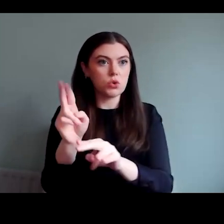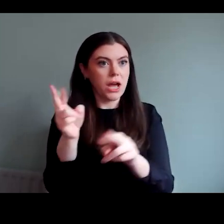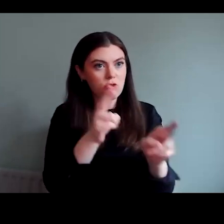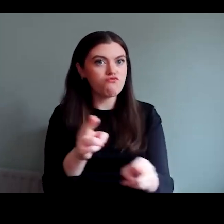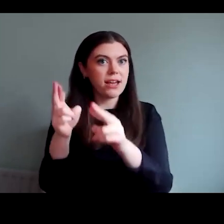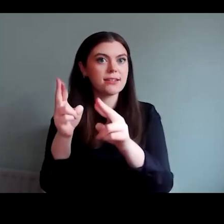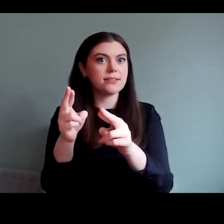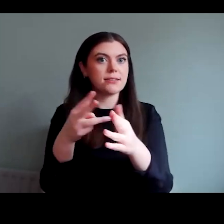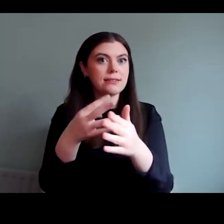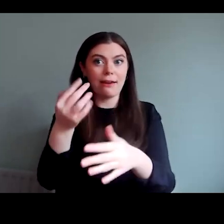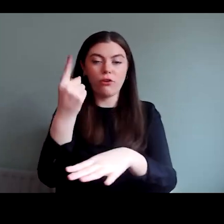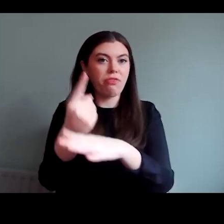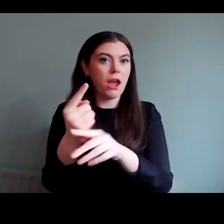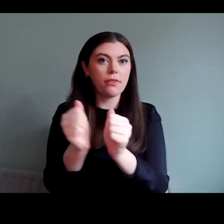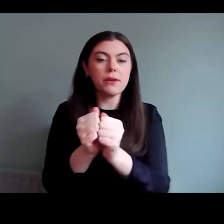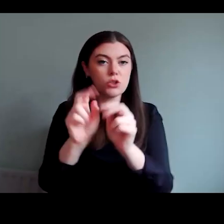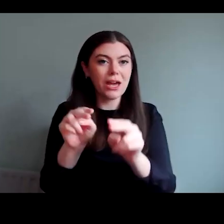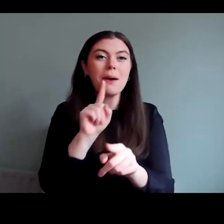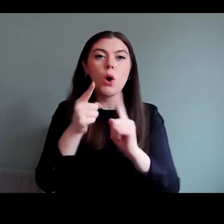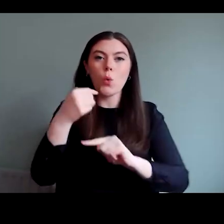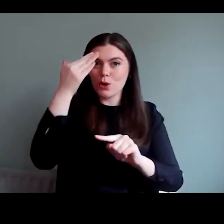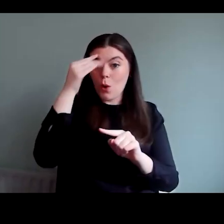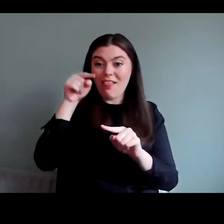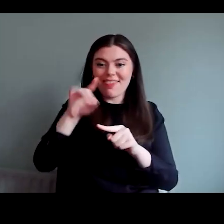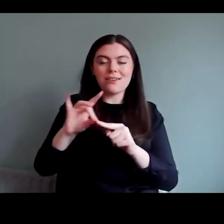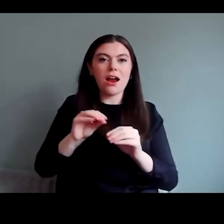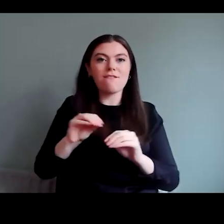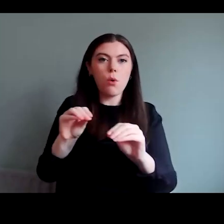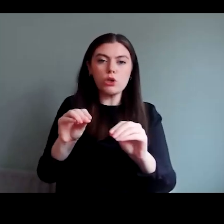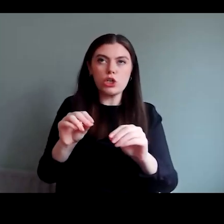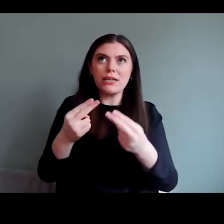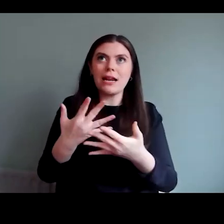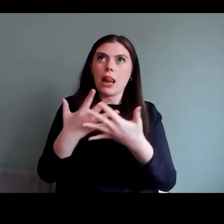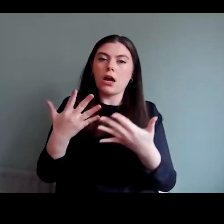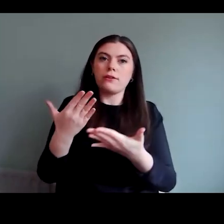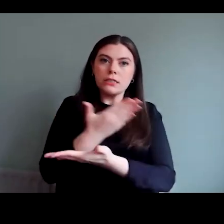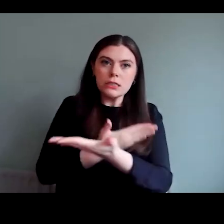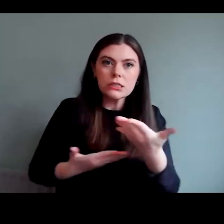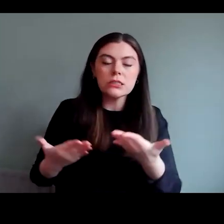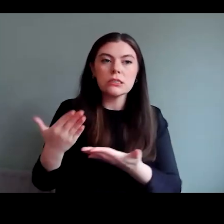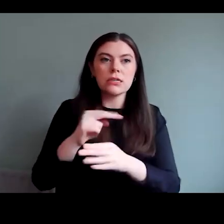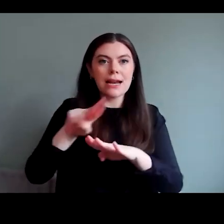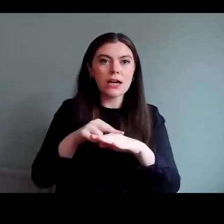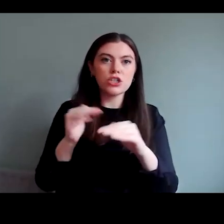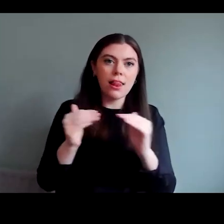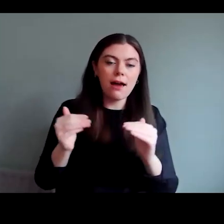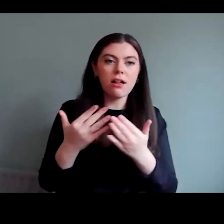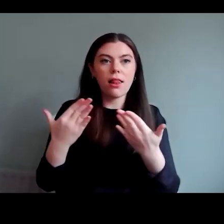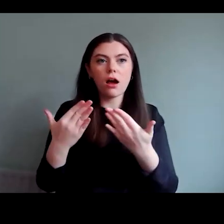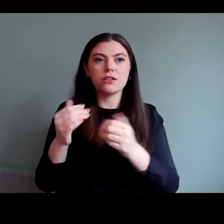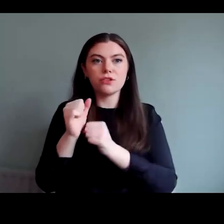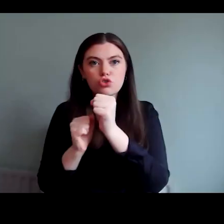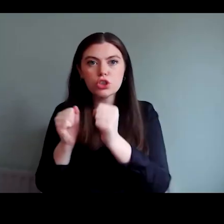moment. But we knew that something like this was going to require a lot of discussion at national level. Some of the structures of different member